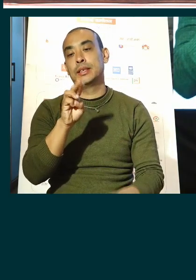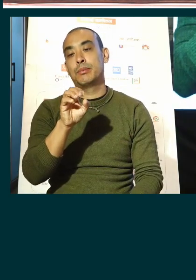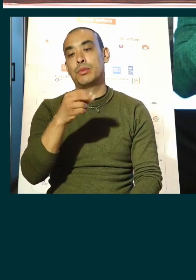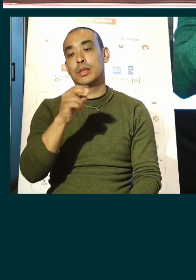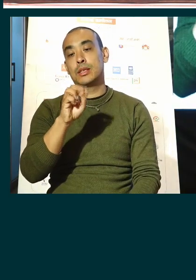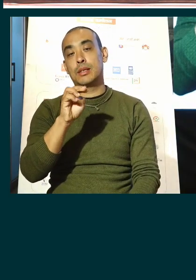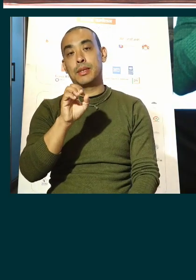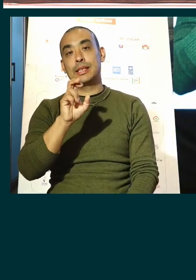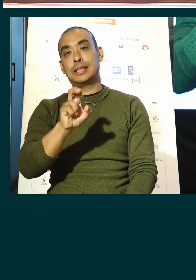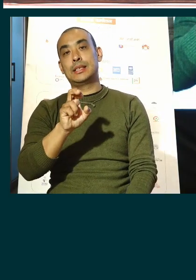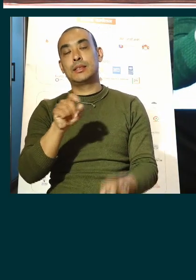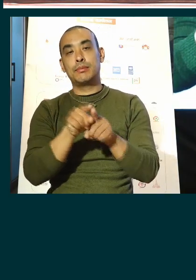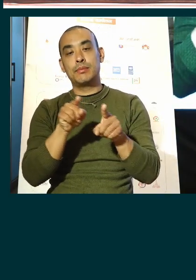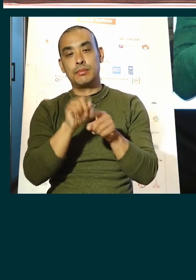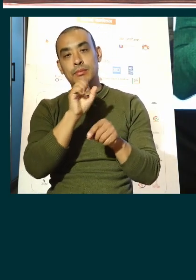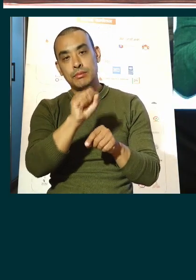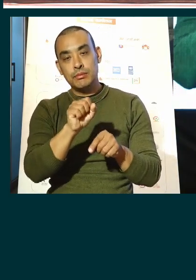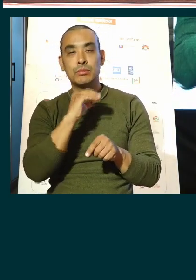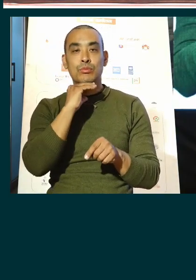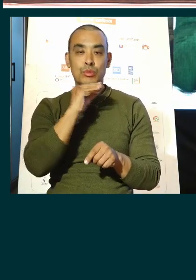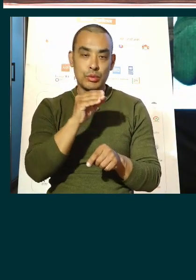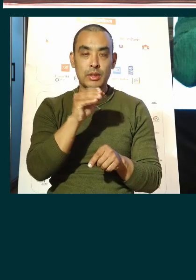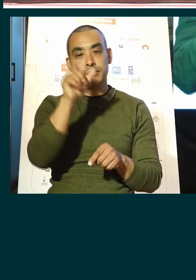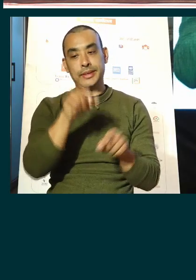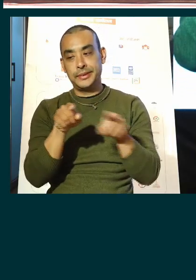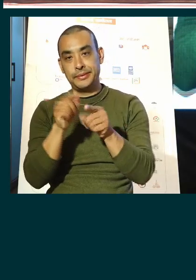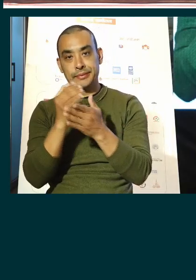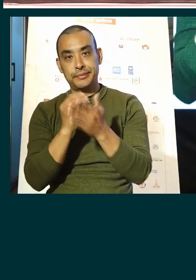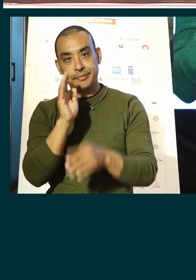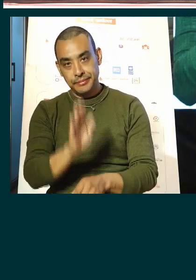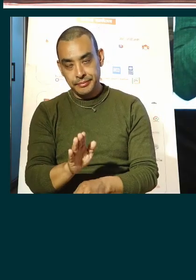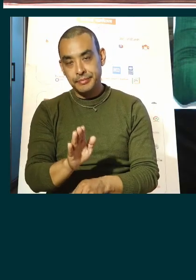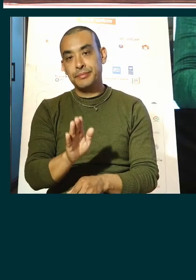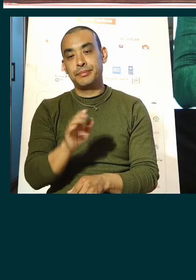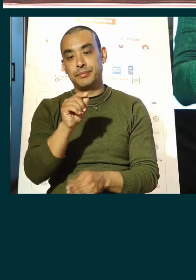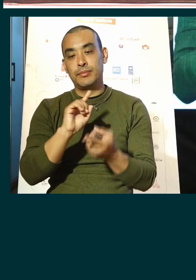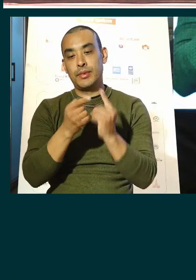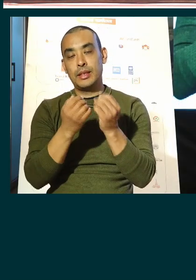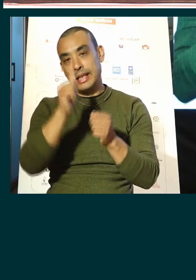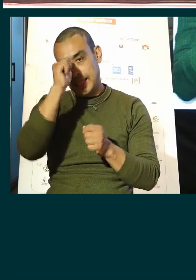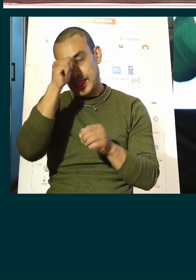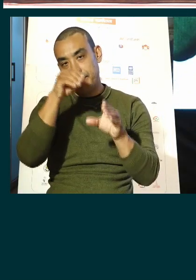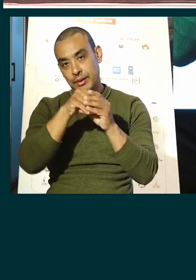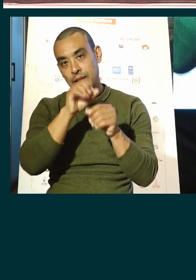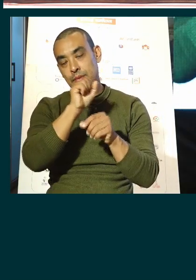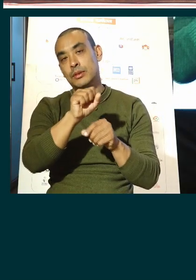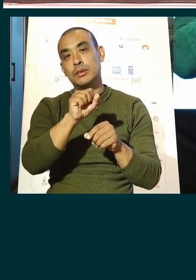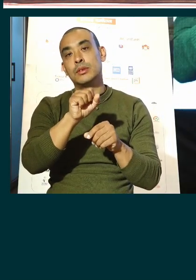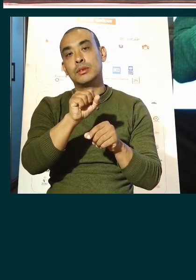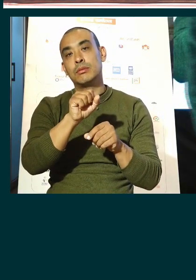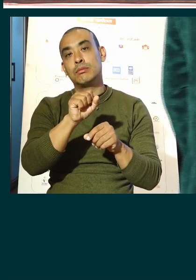a senior specialist in adolescent and young people program at the Center for Catalyzing Change, India. With over 2 decades